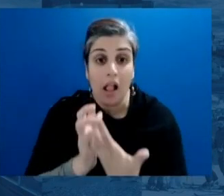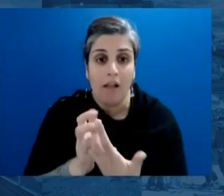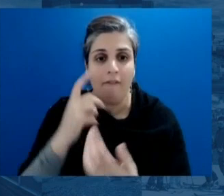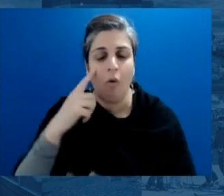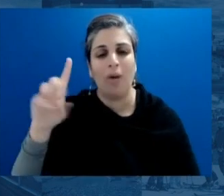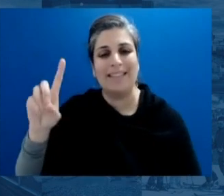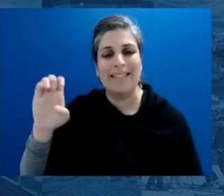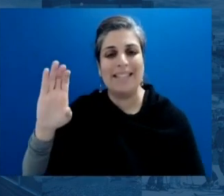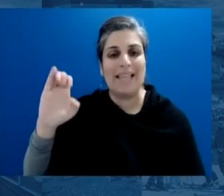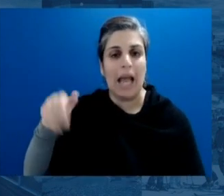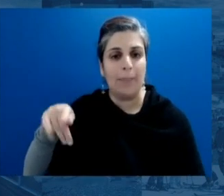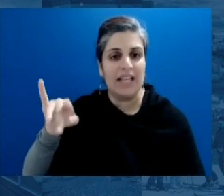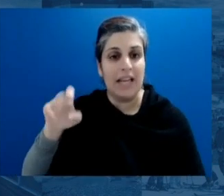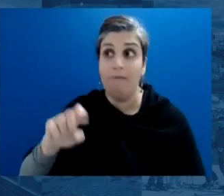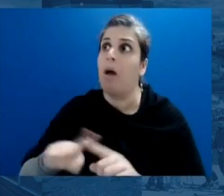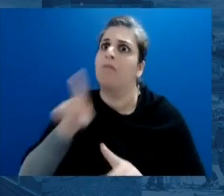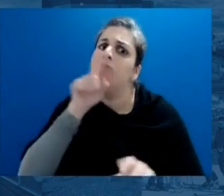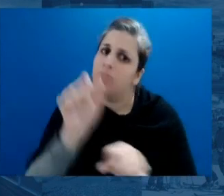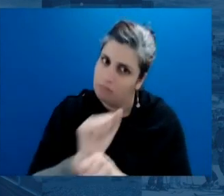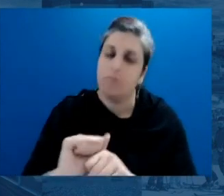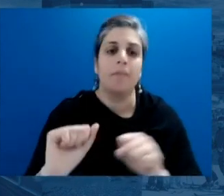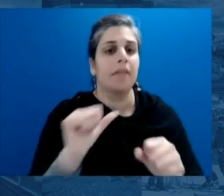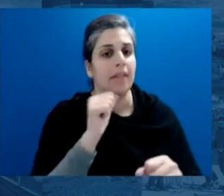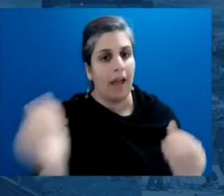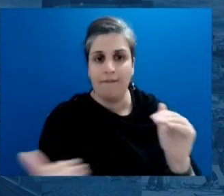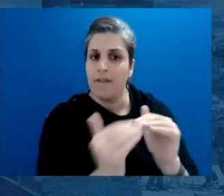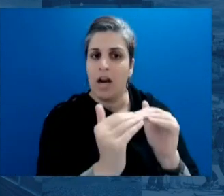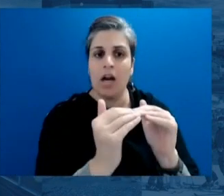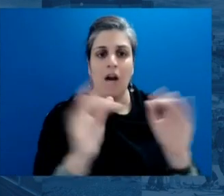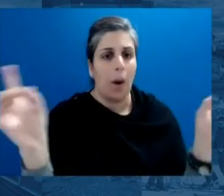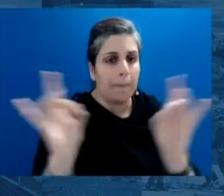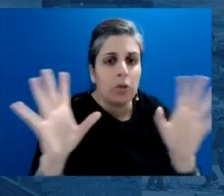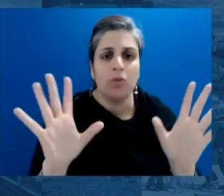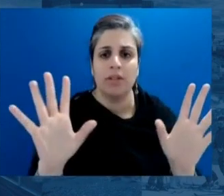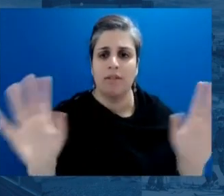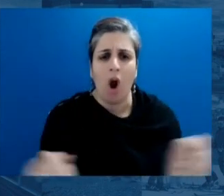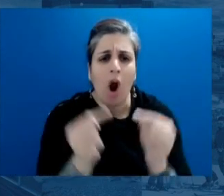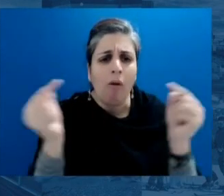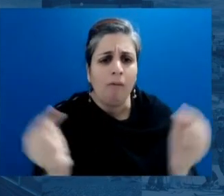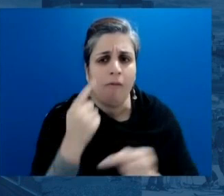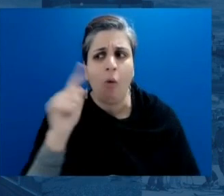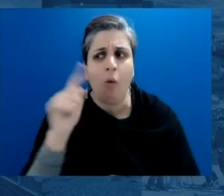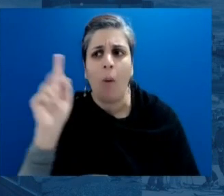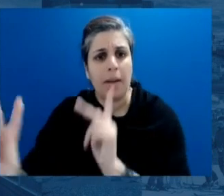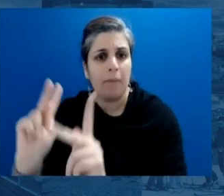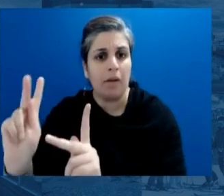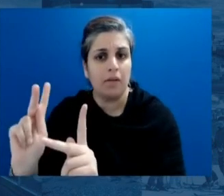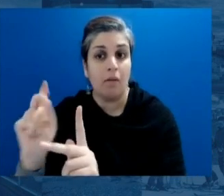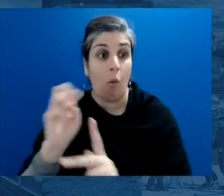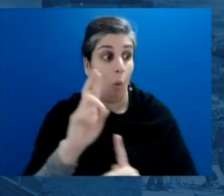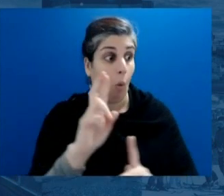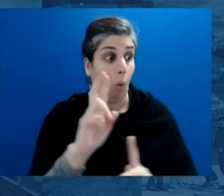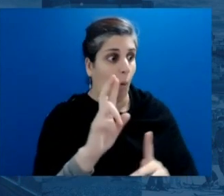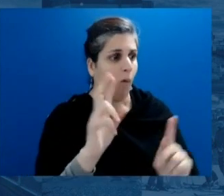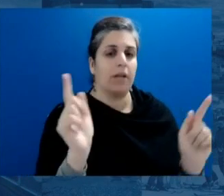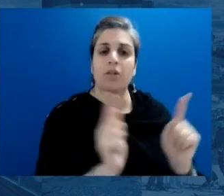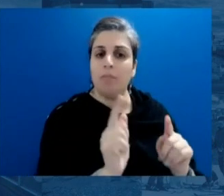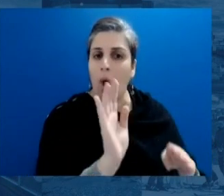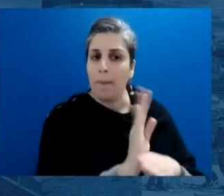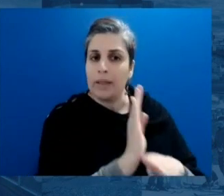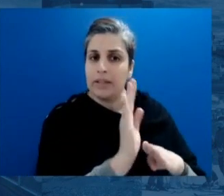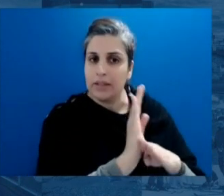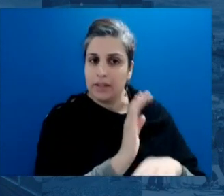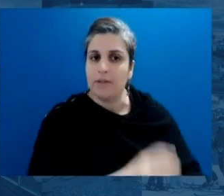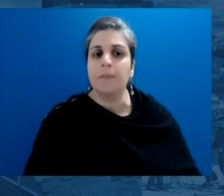certainly unfair, abusive, and harmful to people or to small businesses. You see,